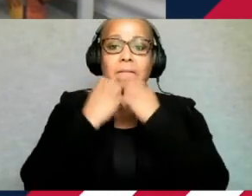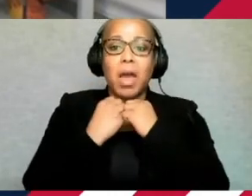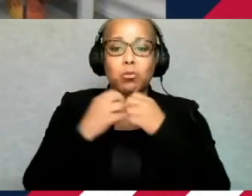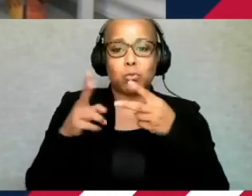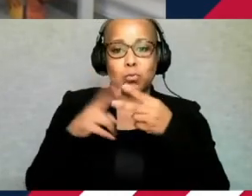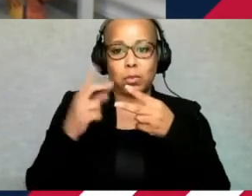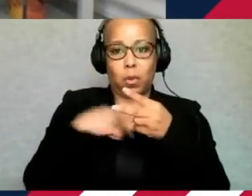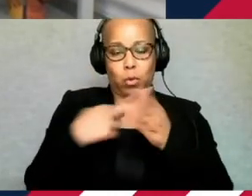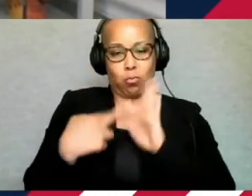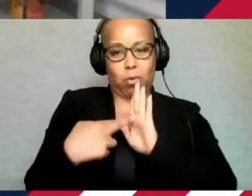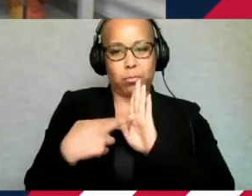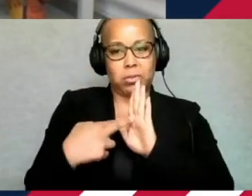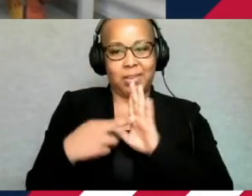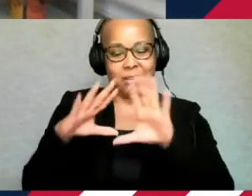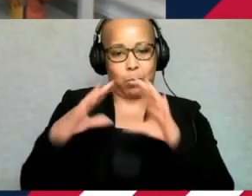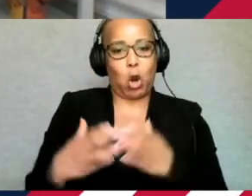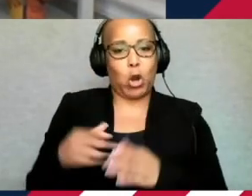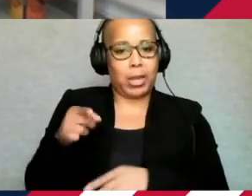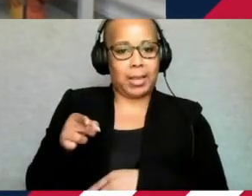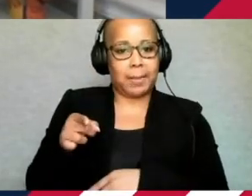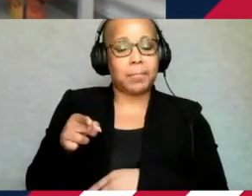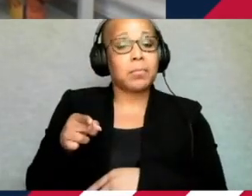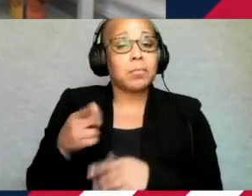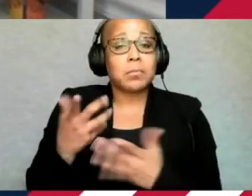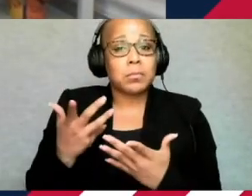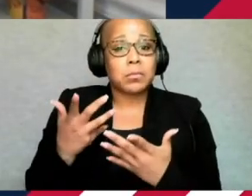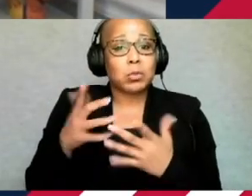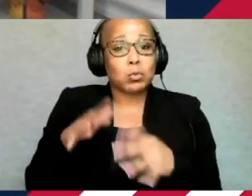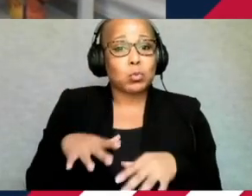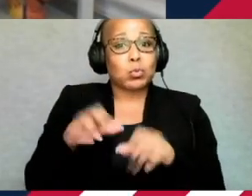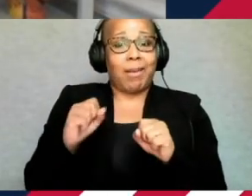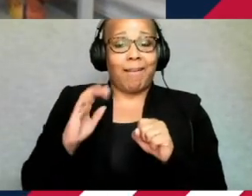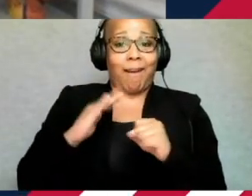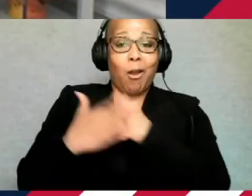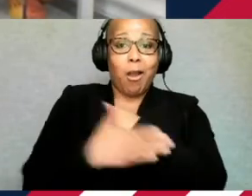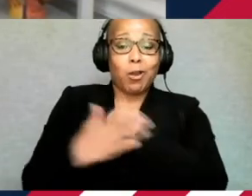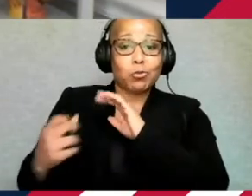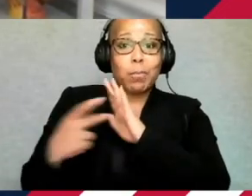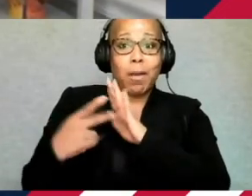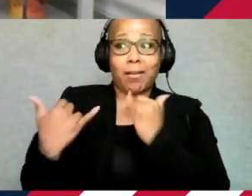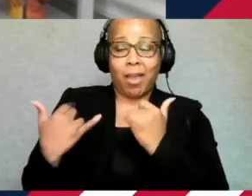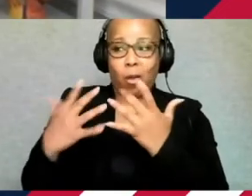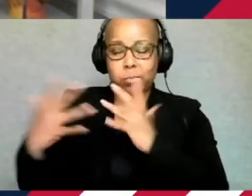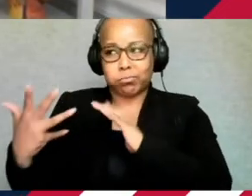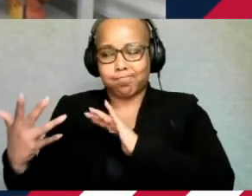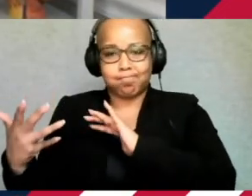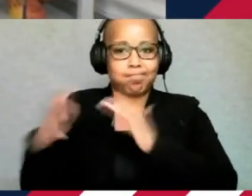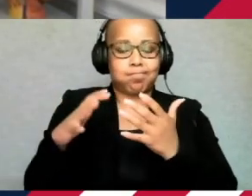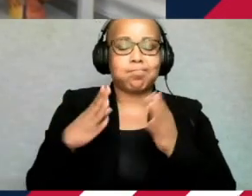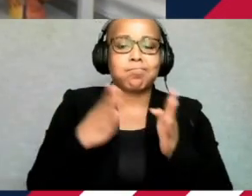represent as a party in order to take our country back from where it is today.